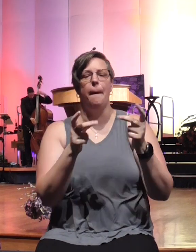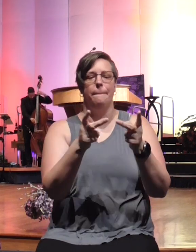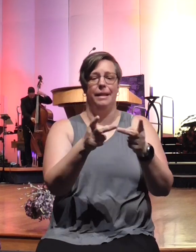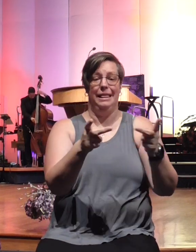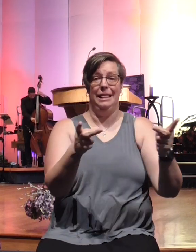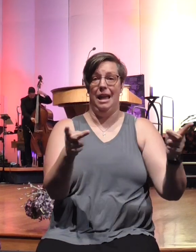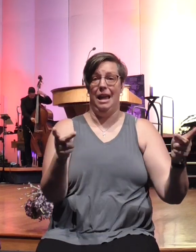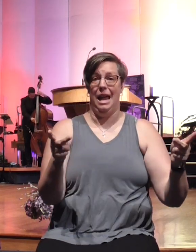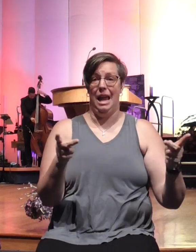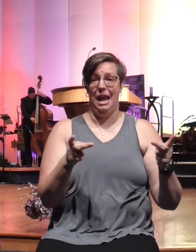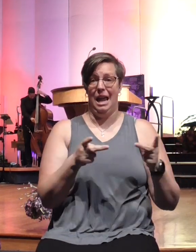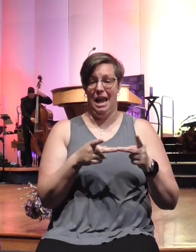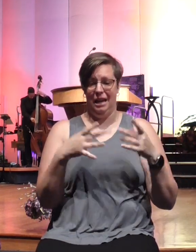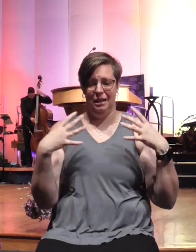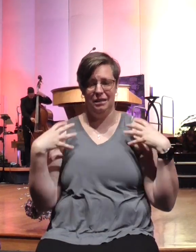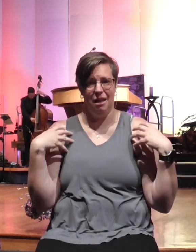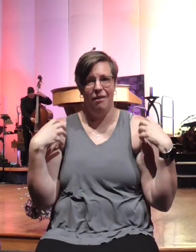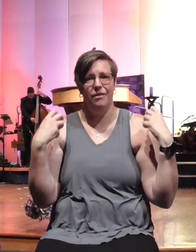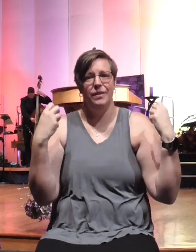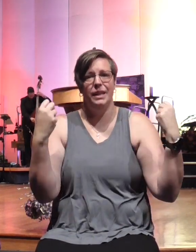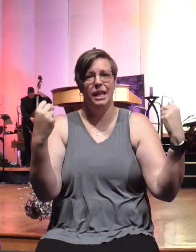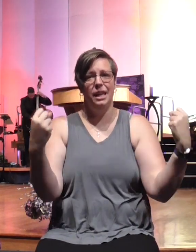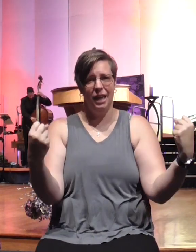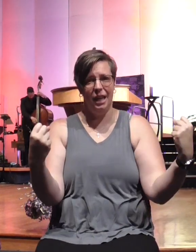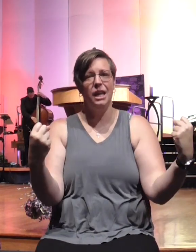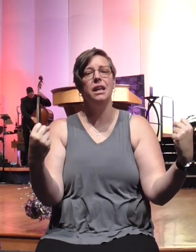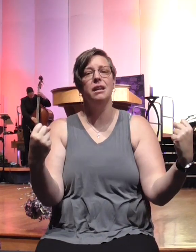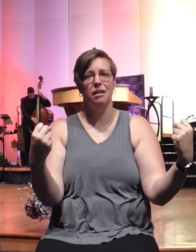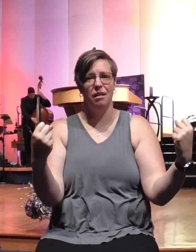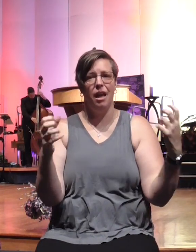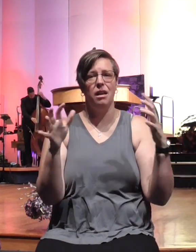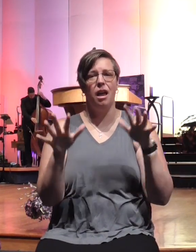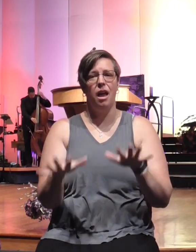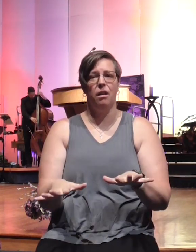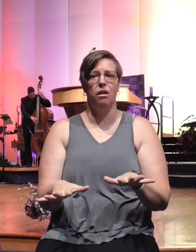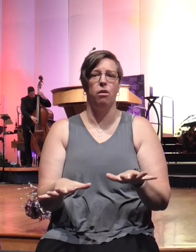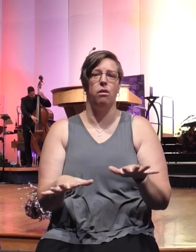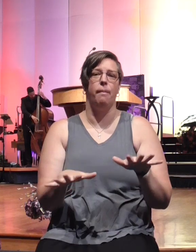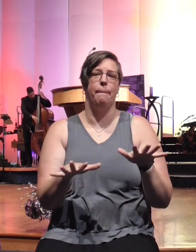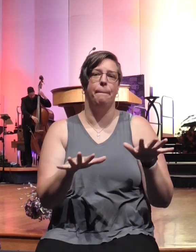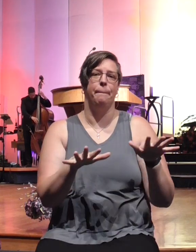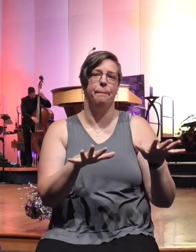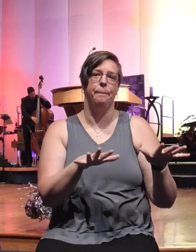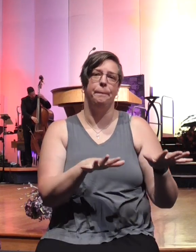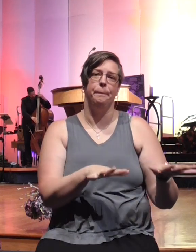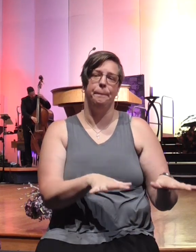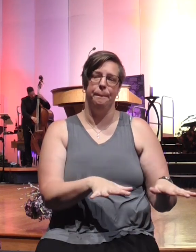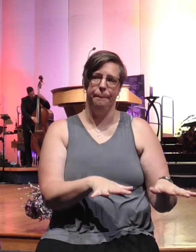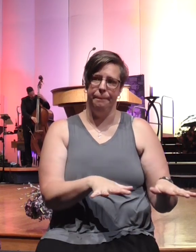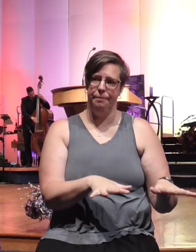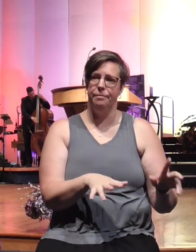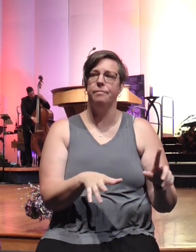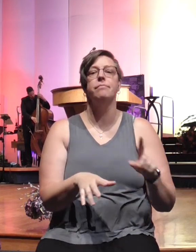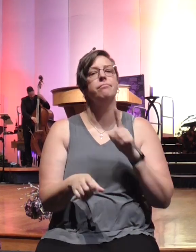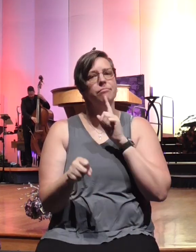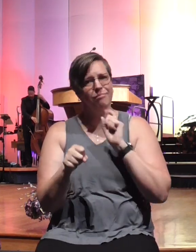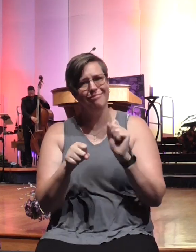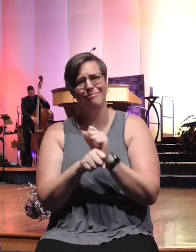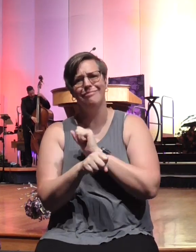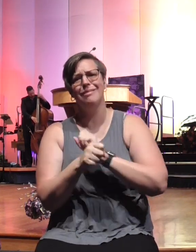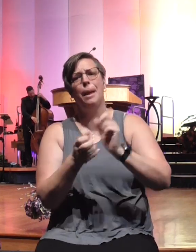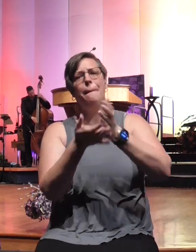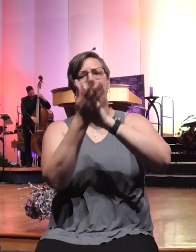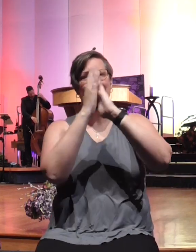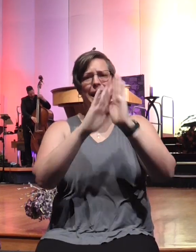place of healing and calm. There is a